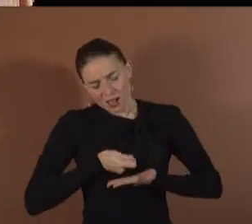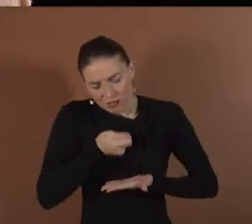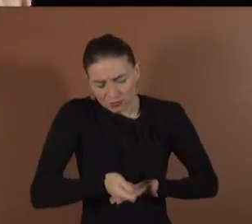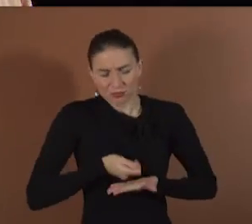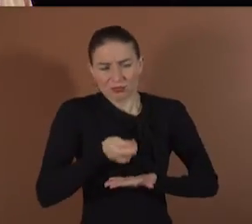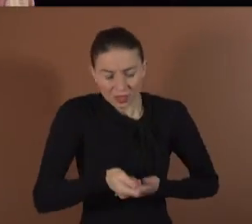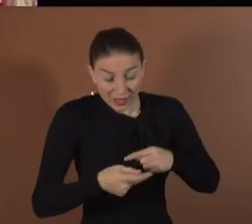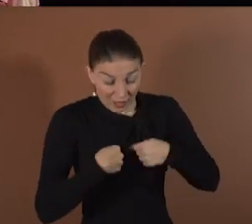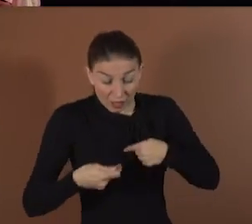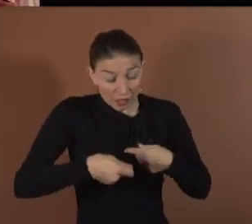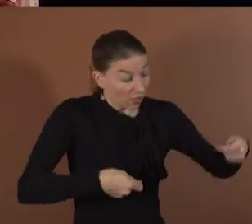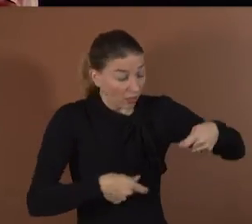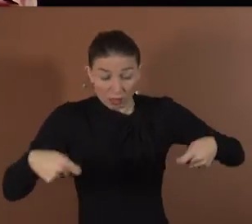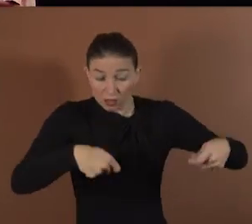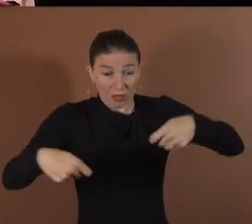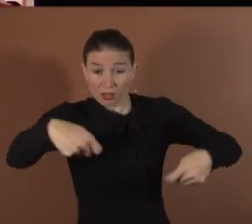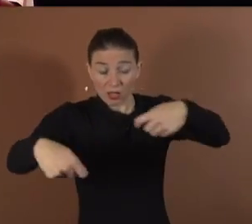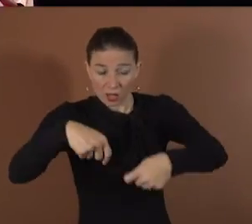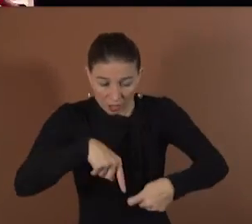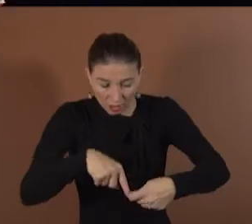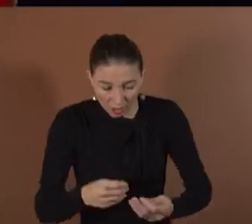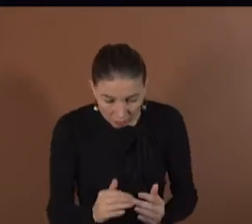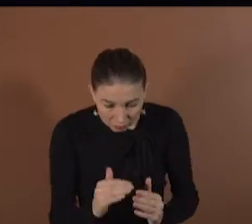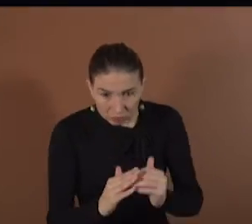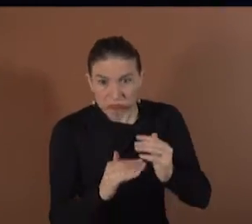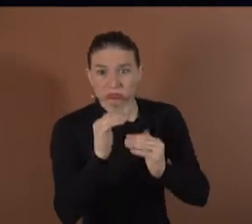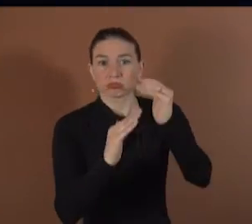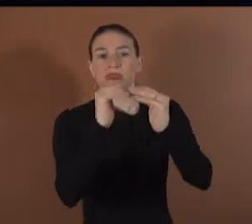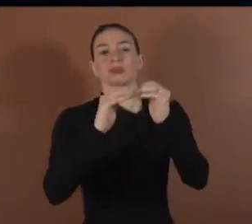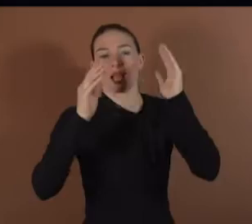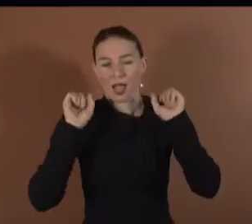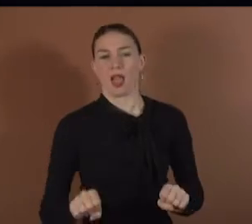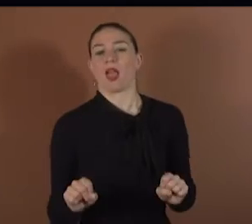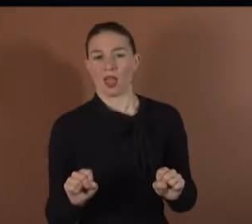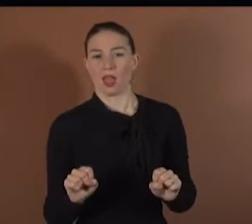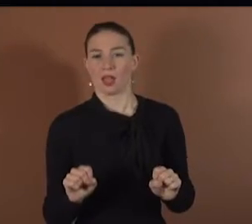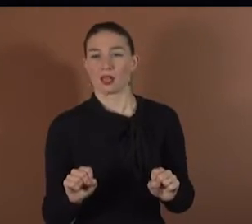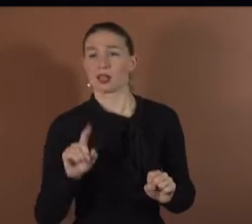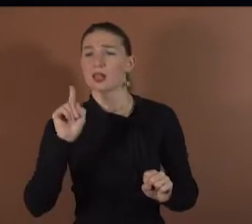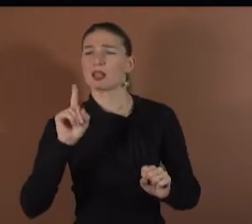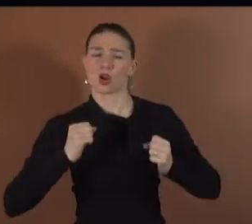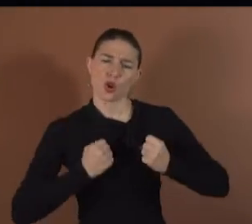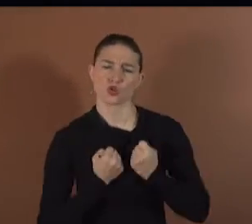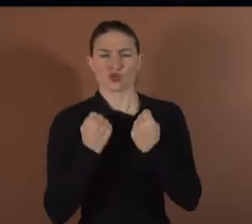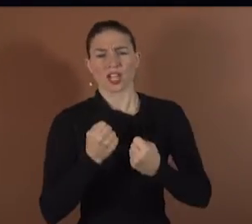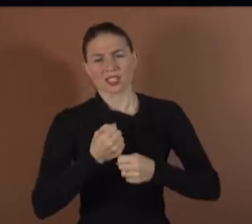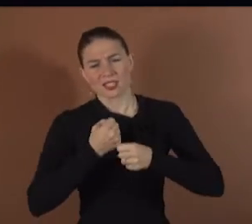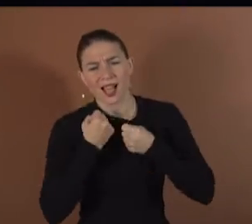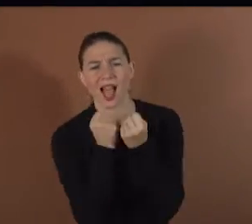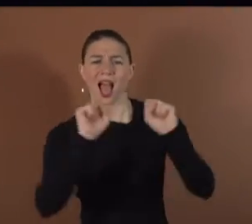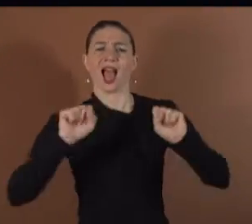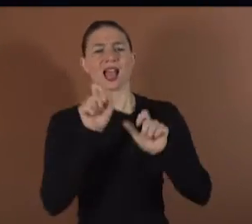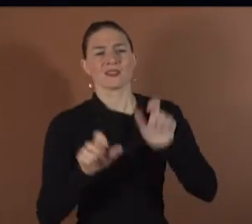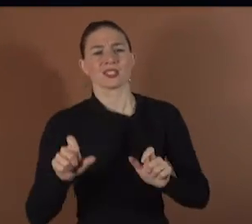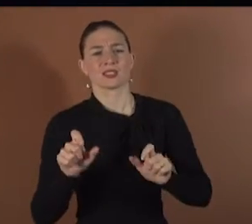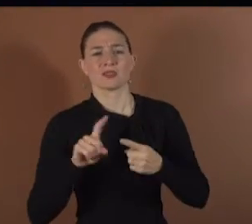it's necessary. Because the choice to go down the route of courageous activism against injustice means that